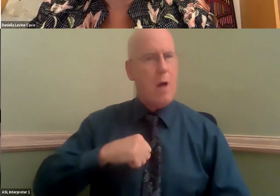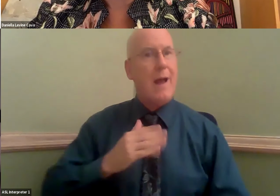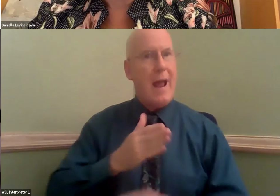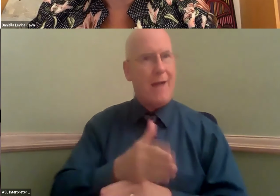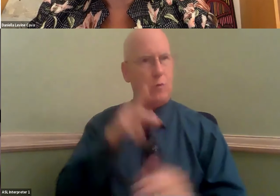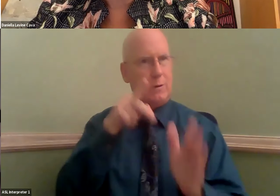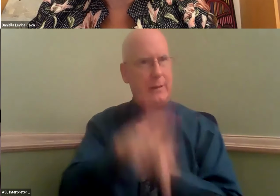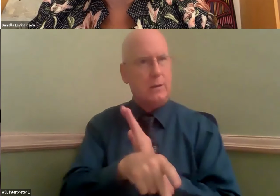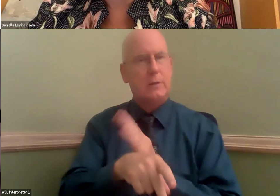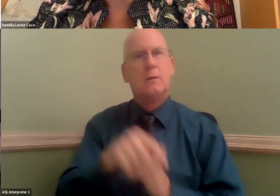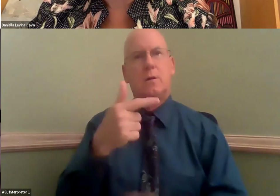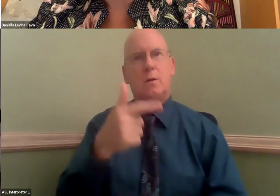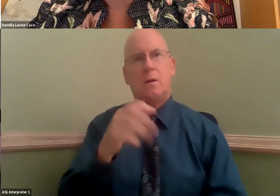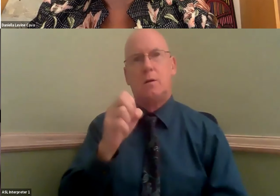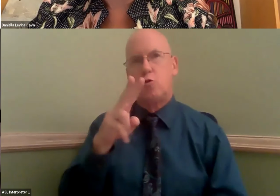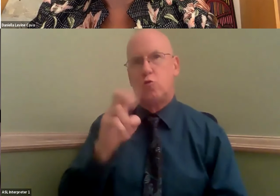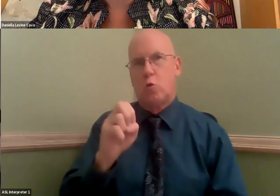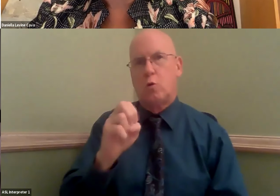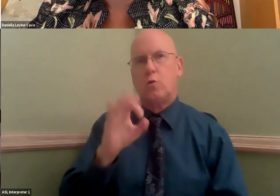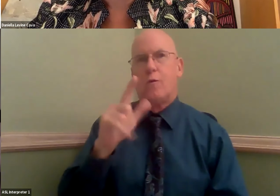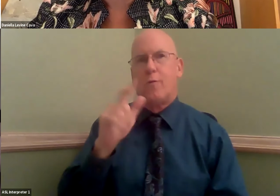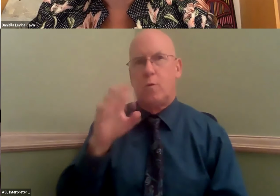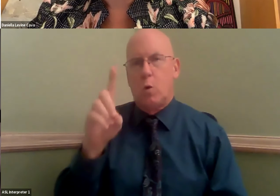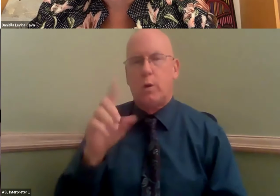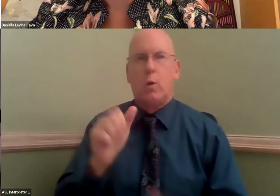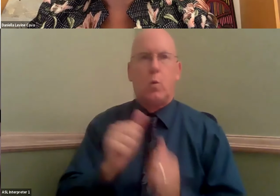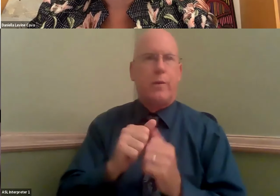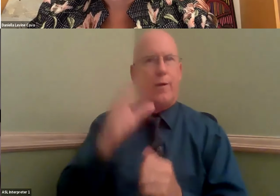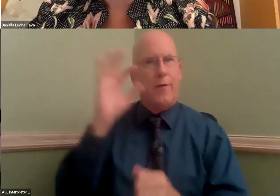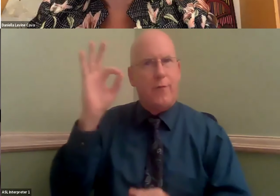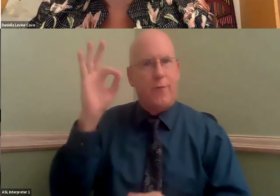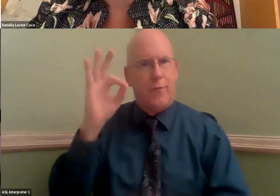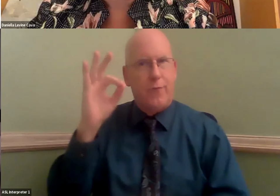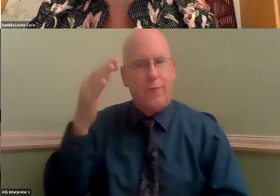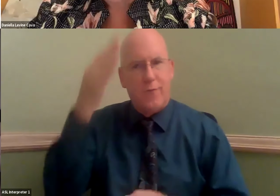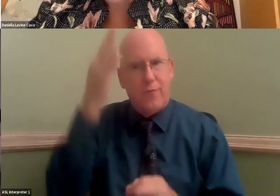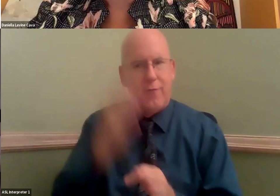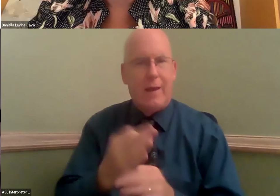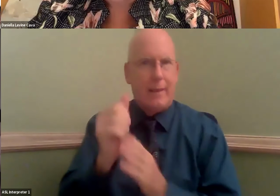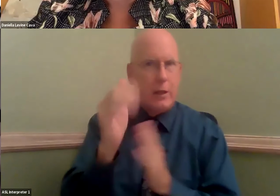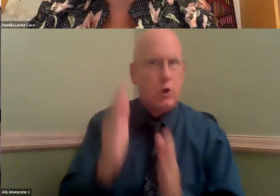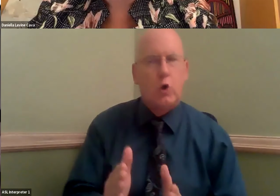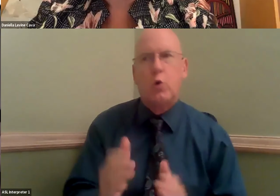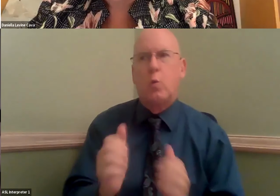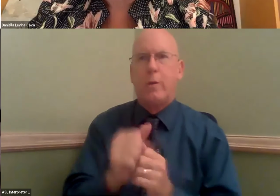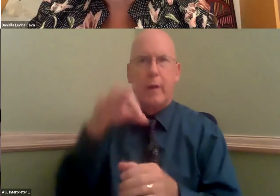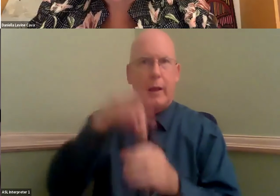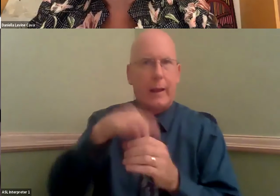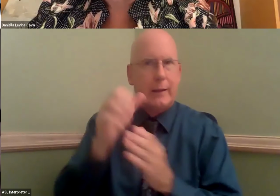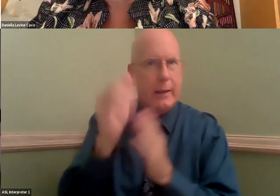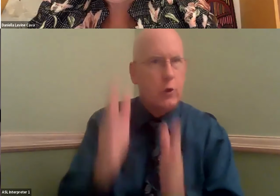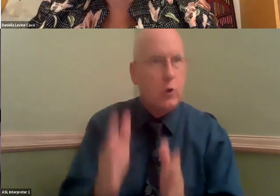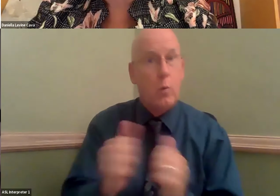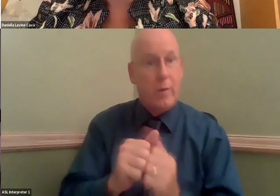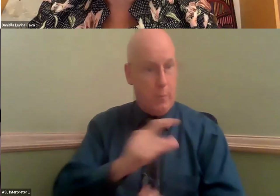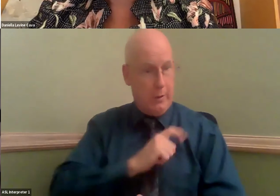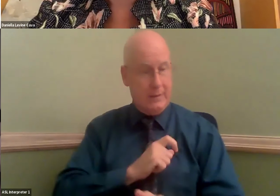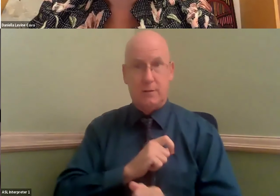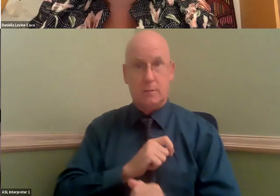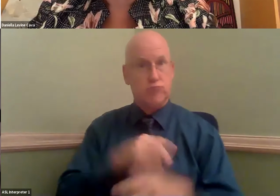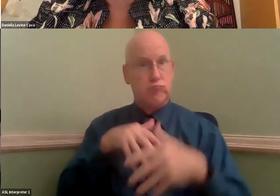faith leaders, with elected leaders, with community leaders by my side peacefully, and with law enforcement by my side. And